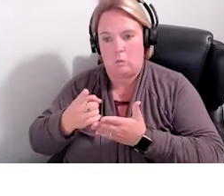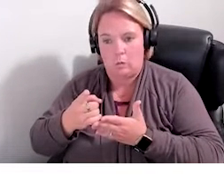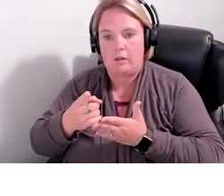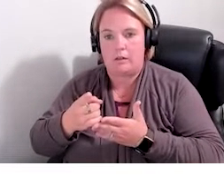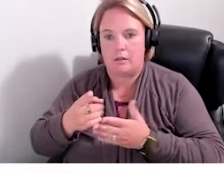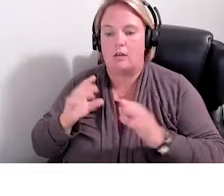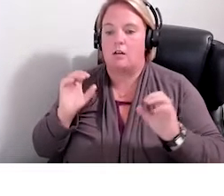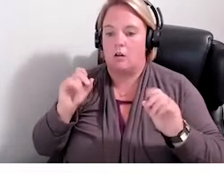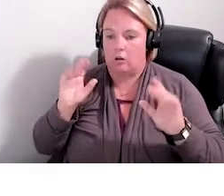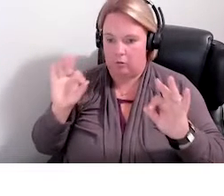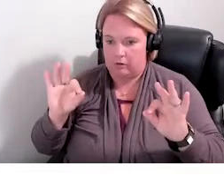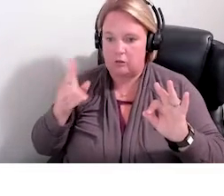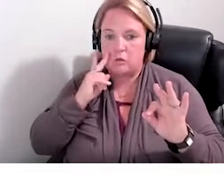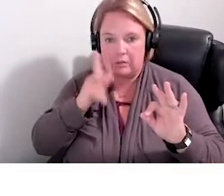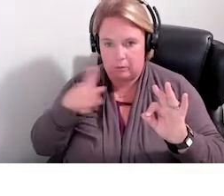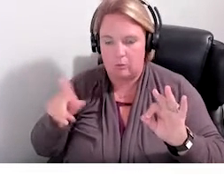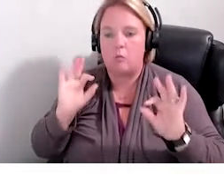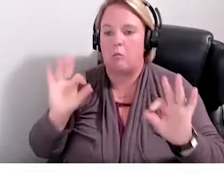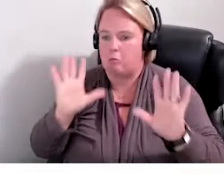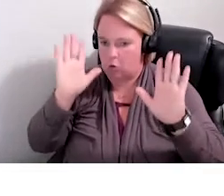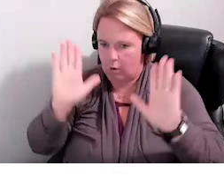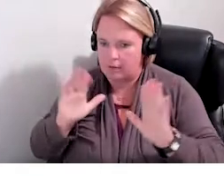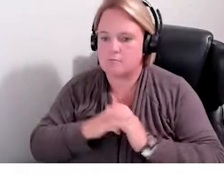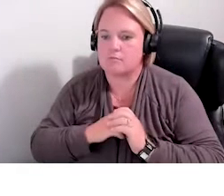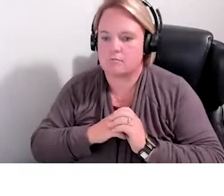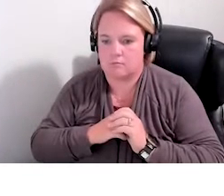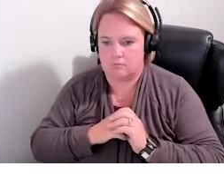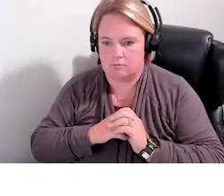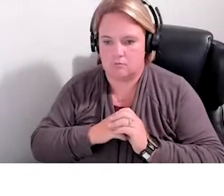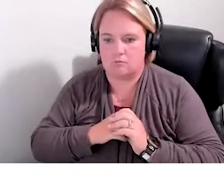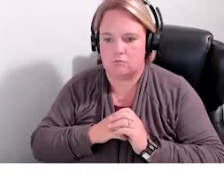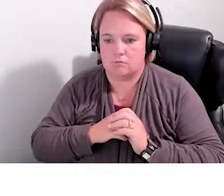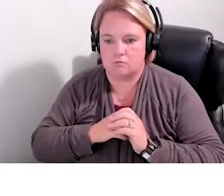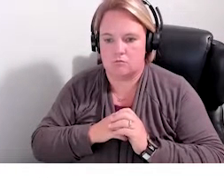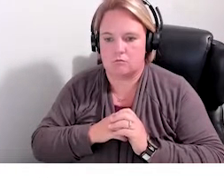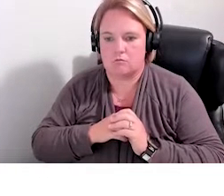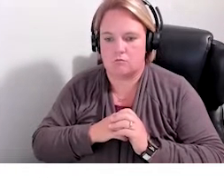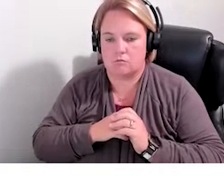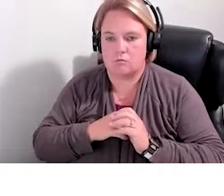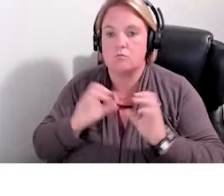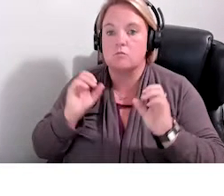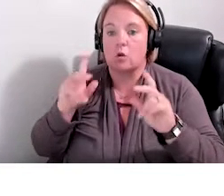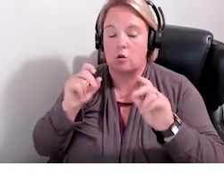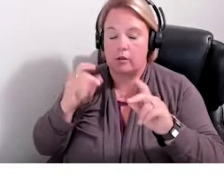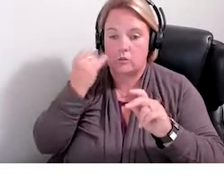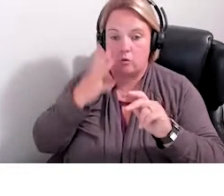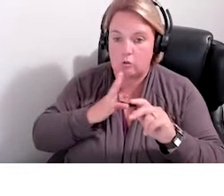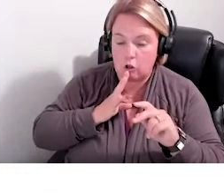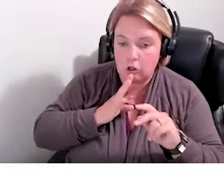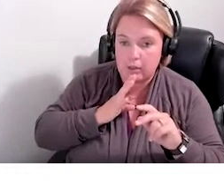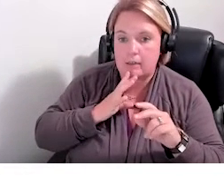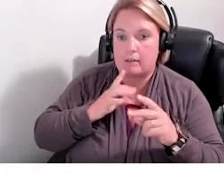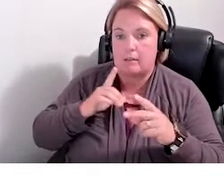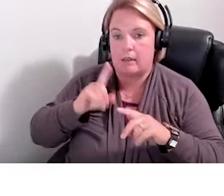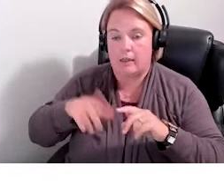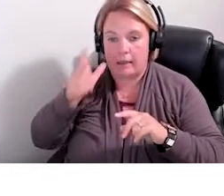okay, great. You guys can see the PowerPoint. Awesome. So if we're talking and you can't hear us, or if I'm talking and